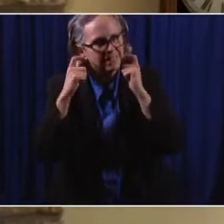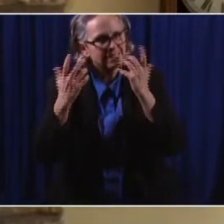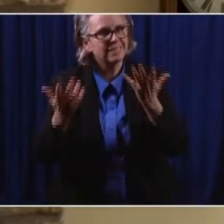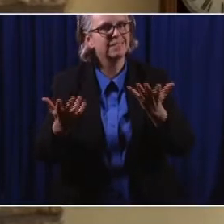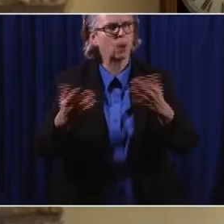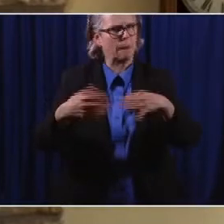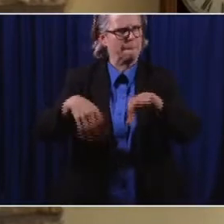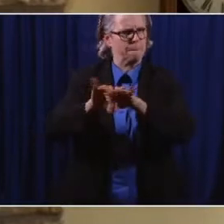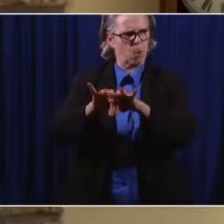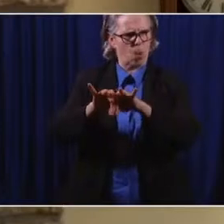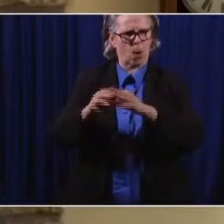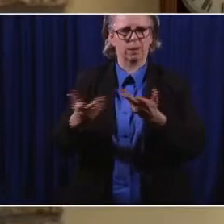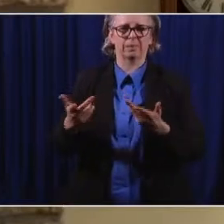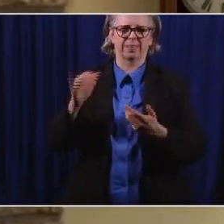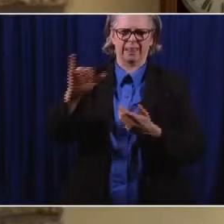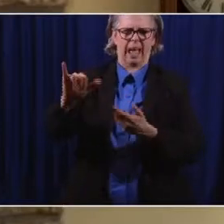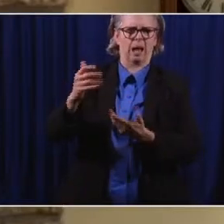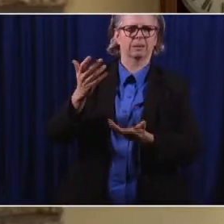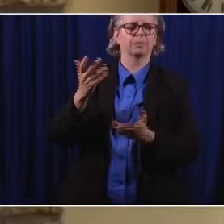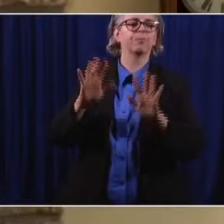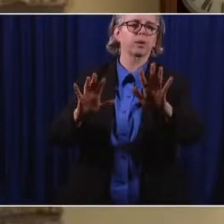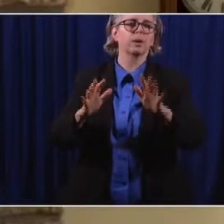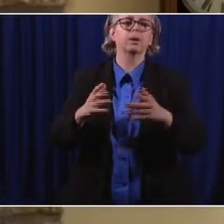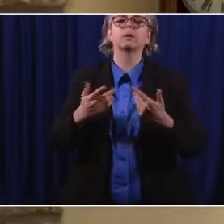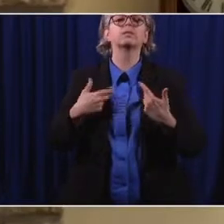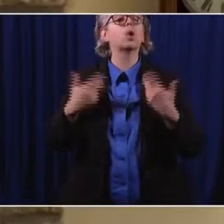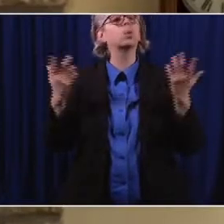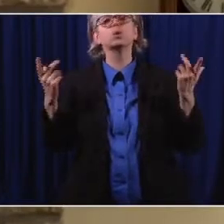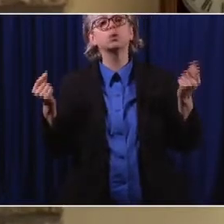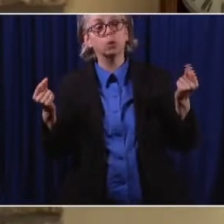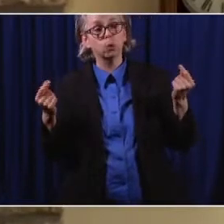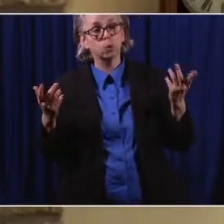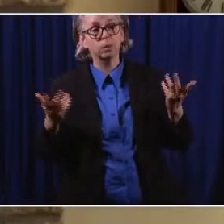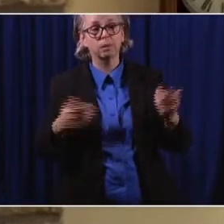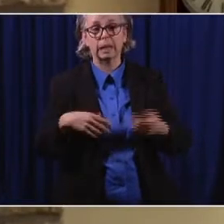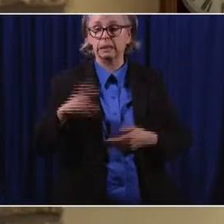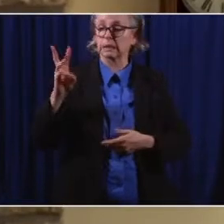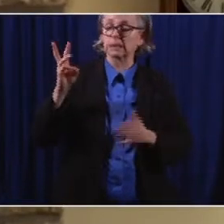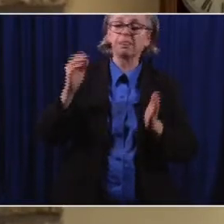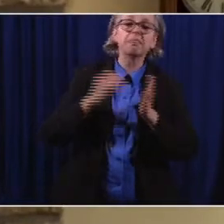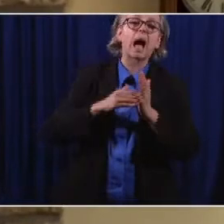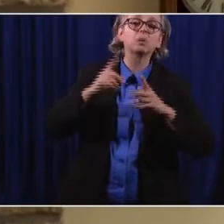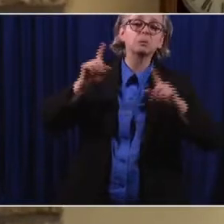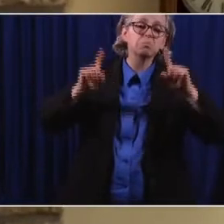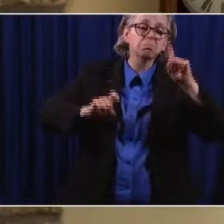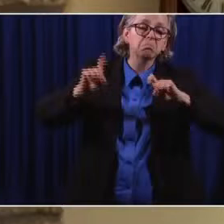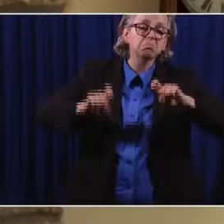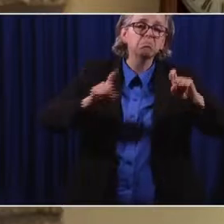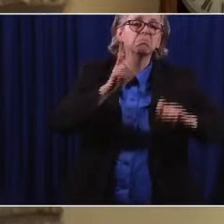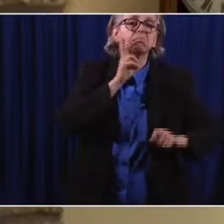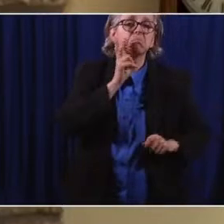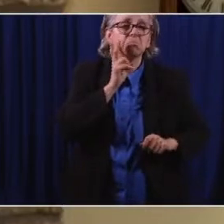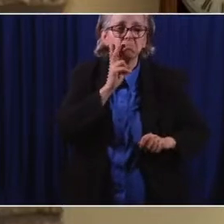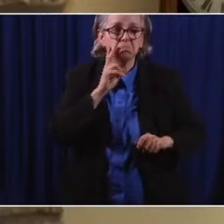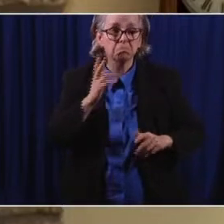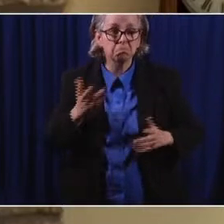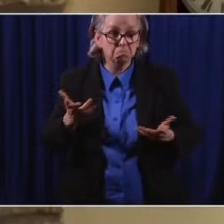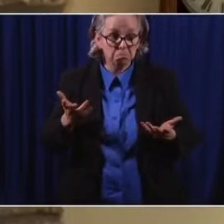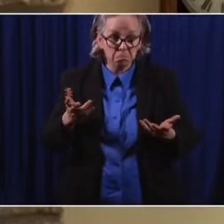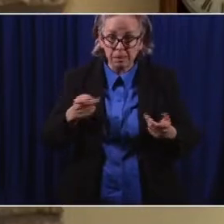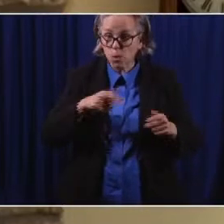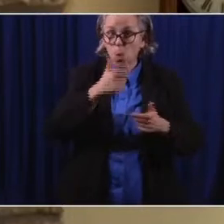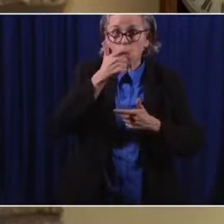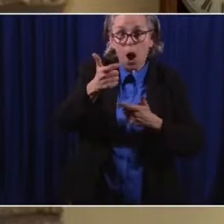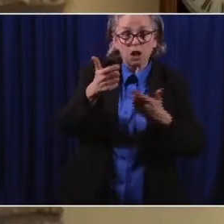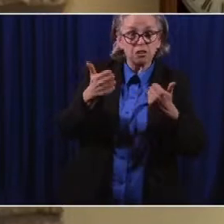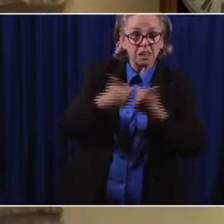and Bengals is start with 6,000. As you saw, if you watched any of these games on TV, they're